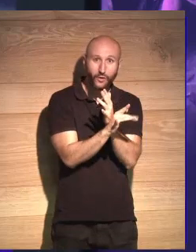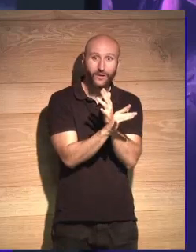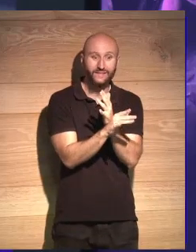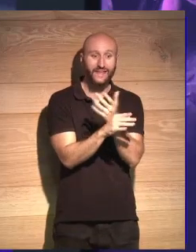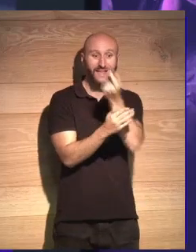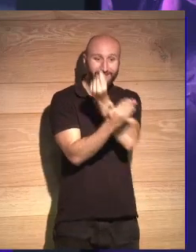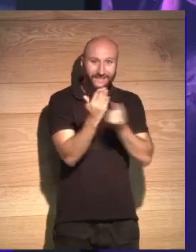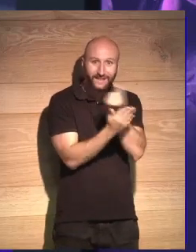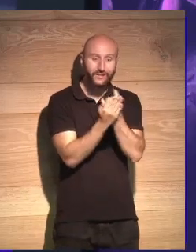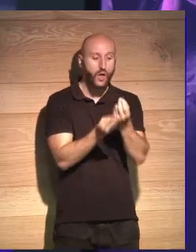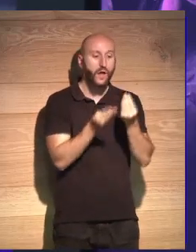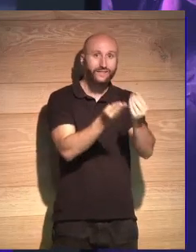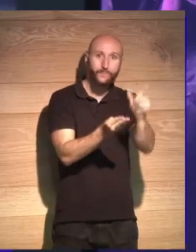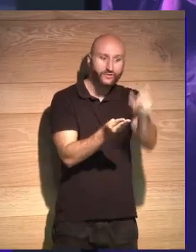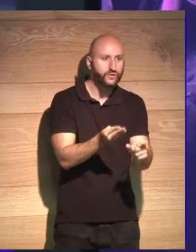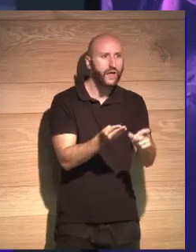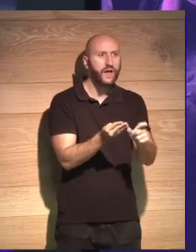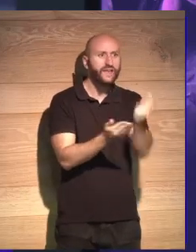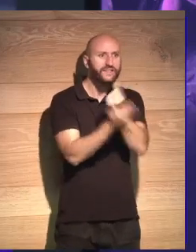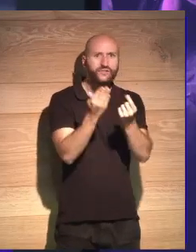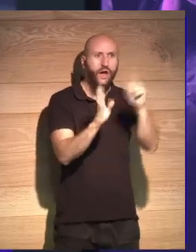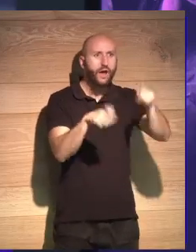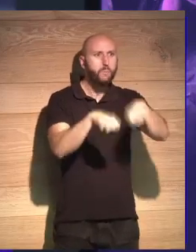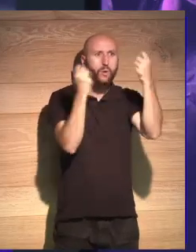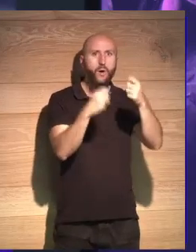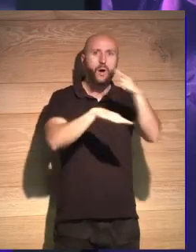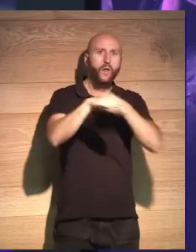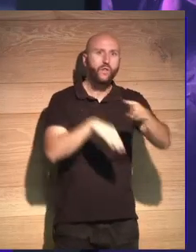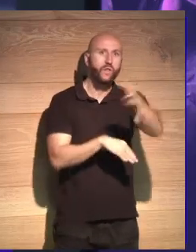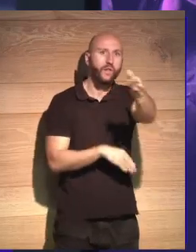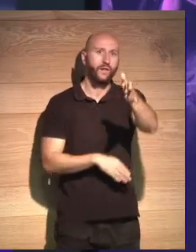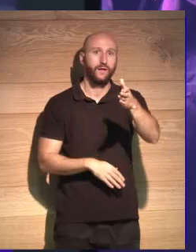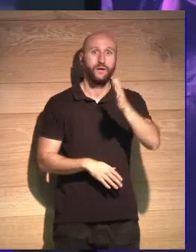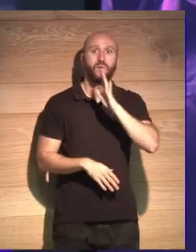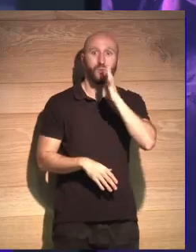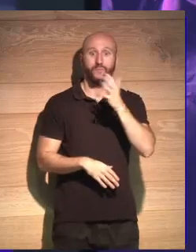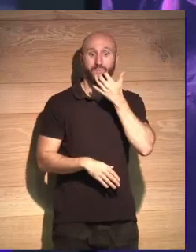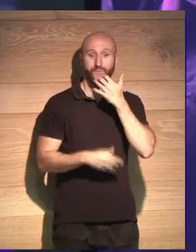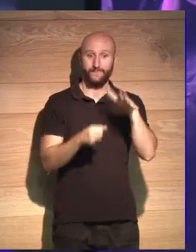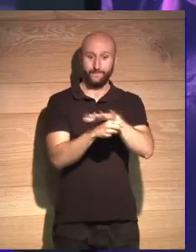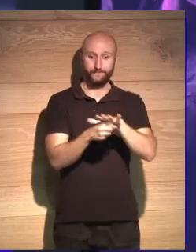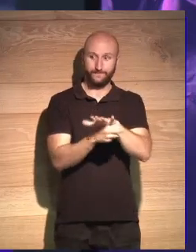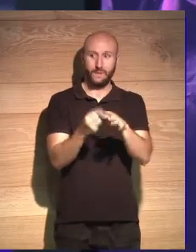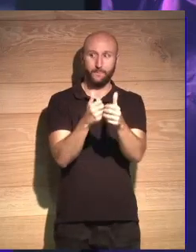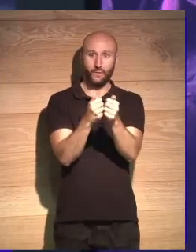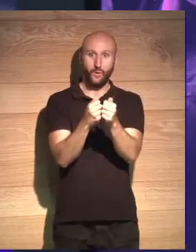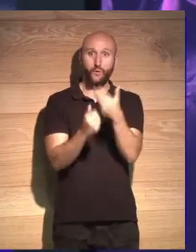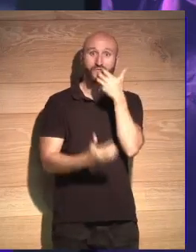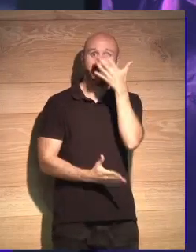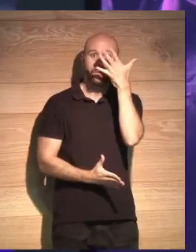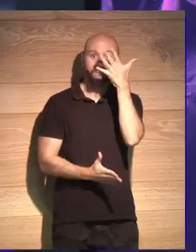that no matter what you design, gamers will always find a way to break